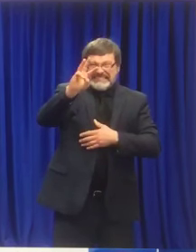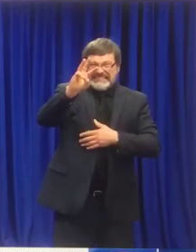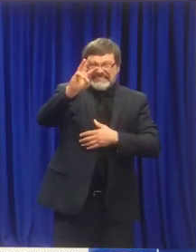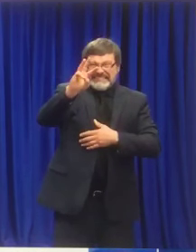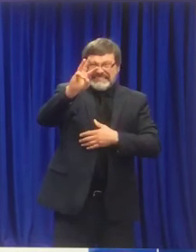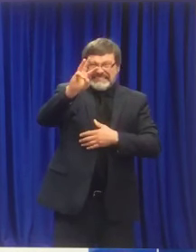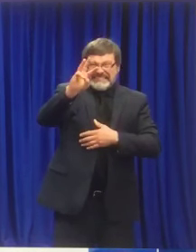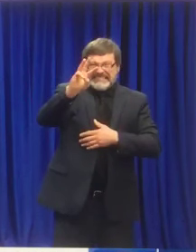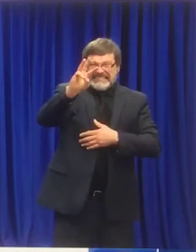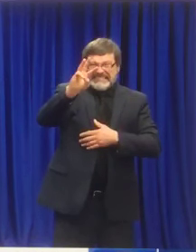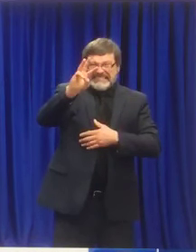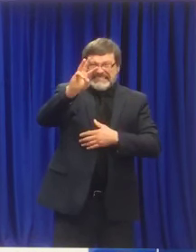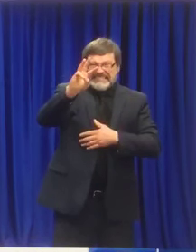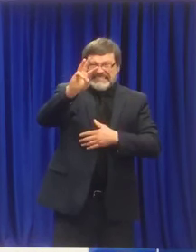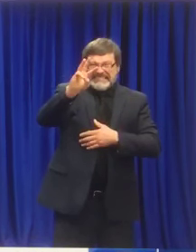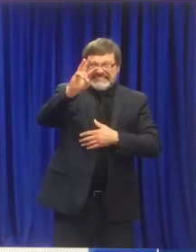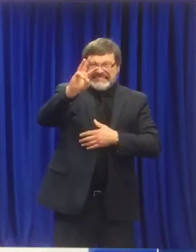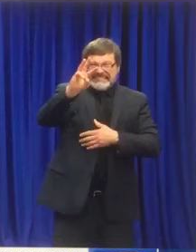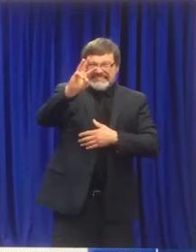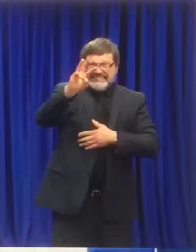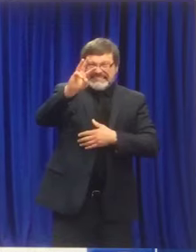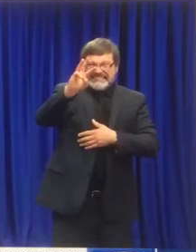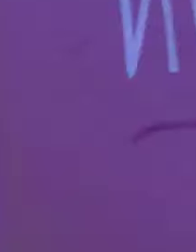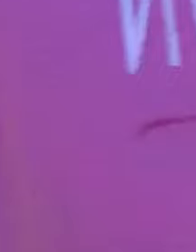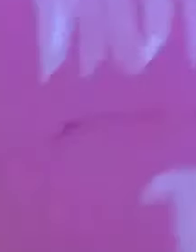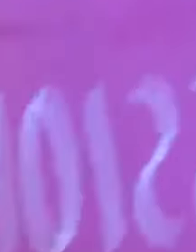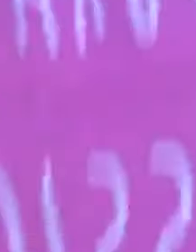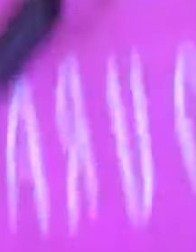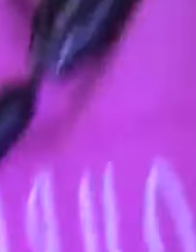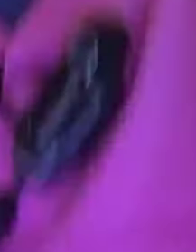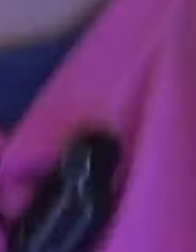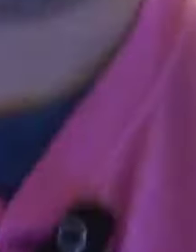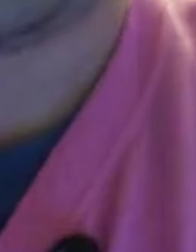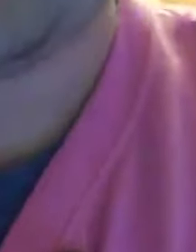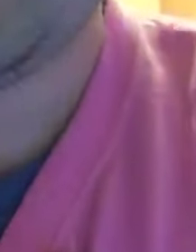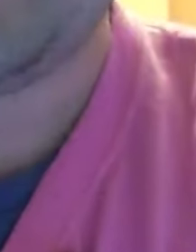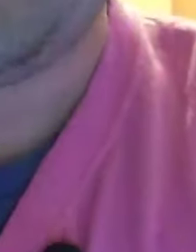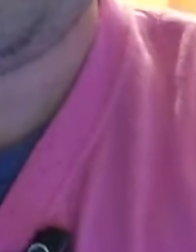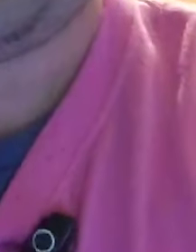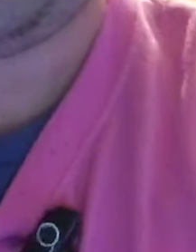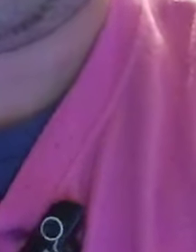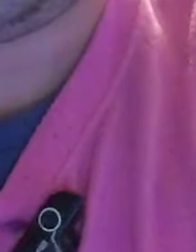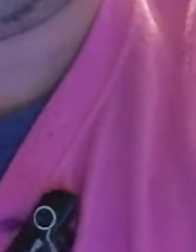Okay, and there you go on that video and that report.